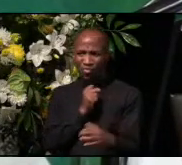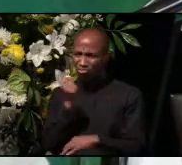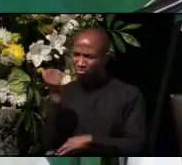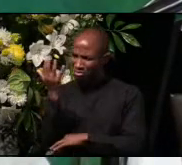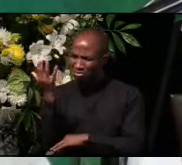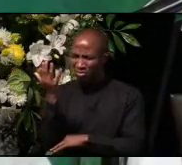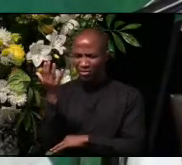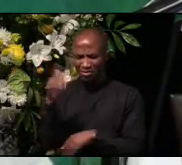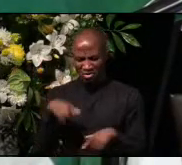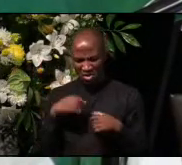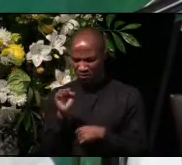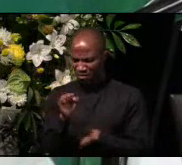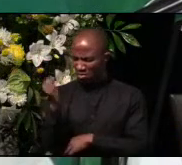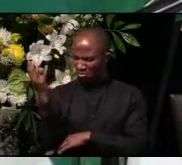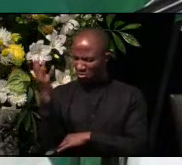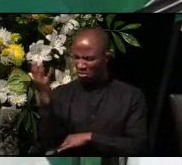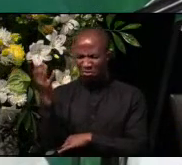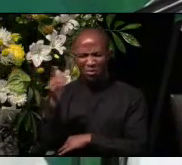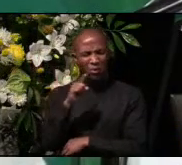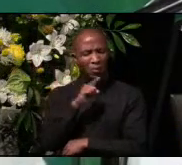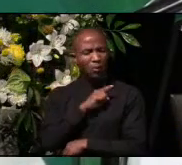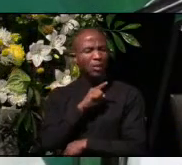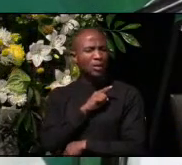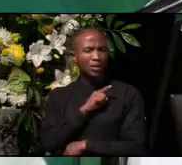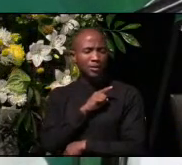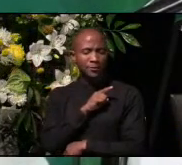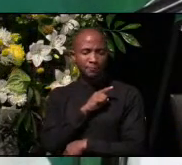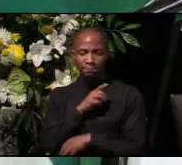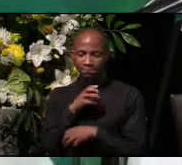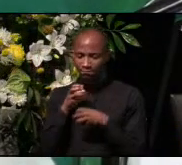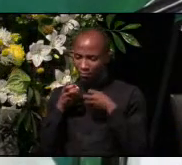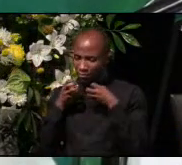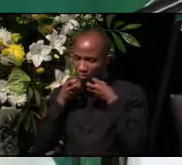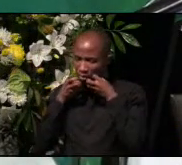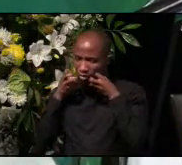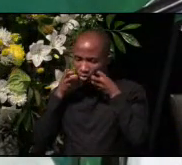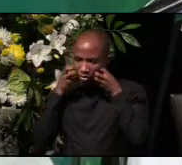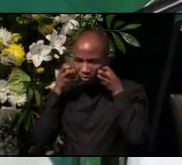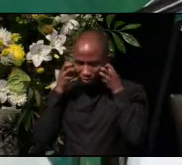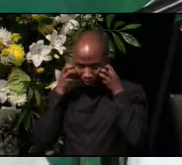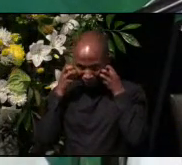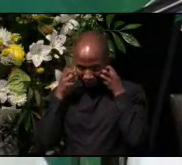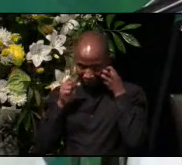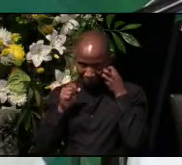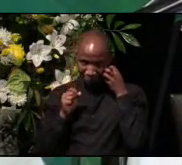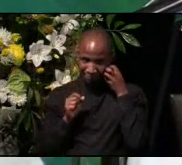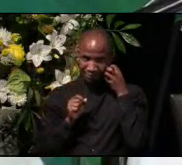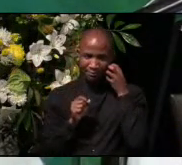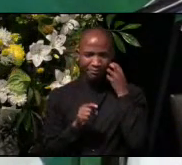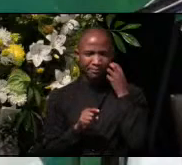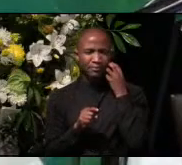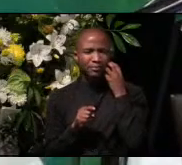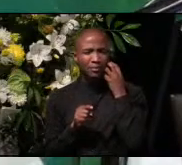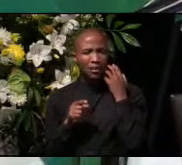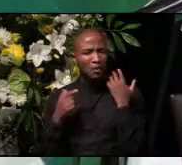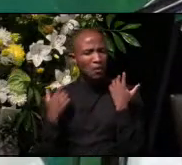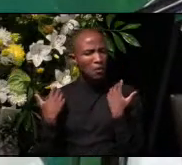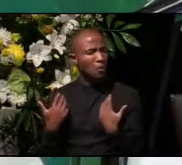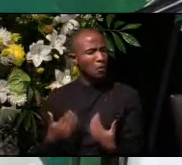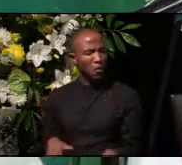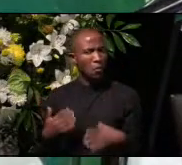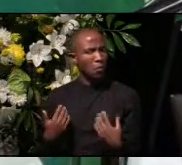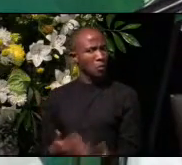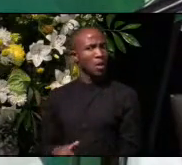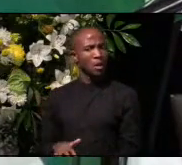believe Moses katani and we were excited and